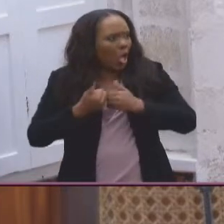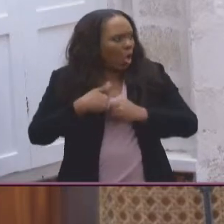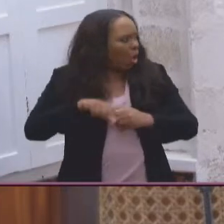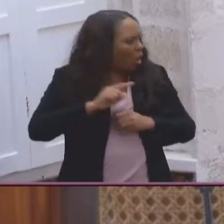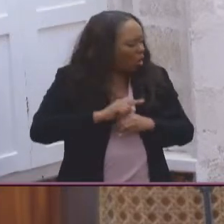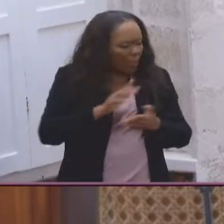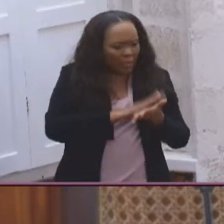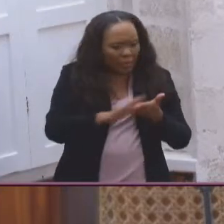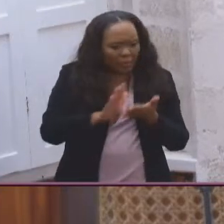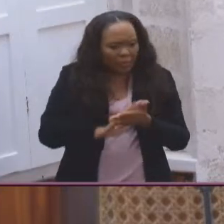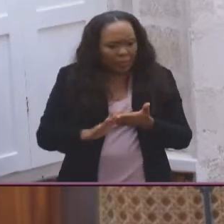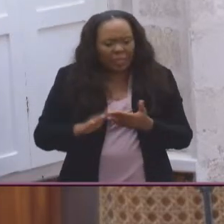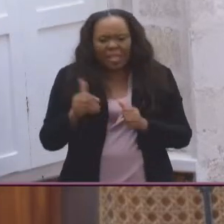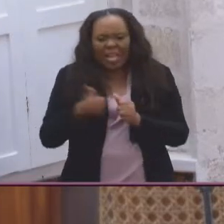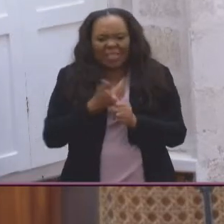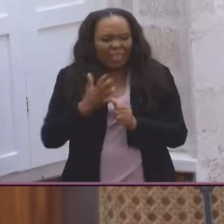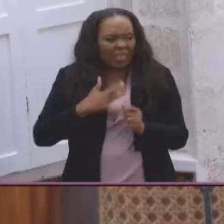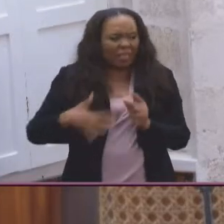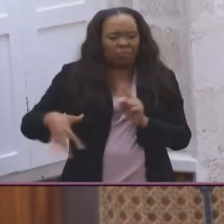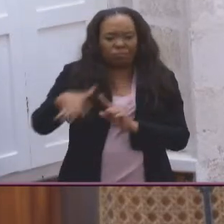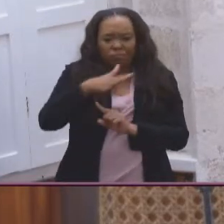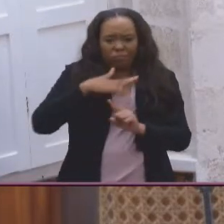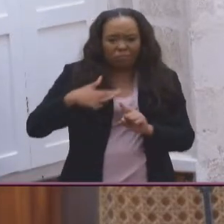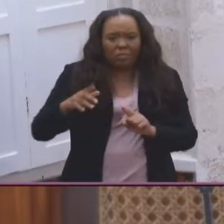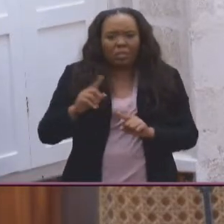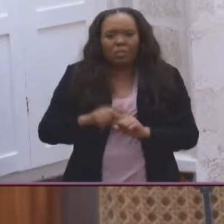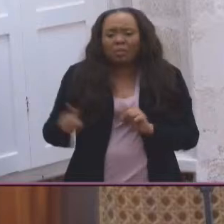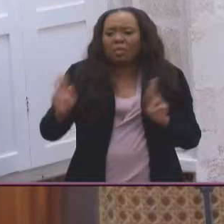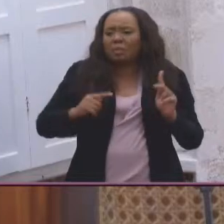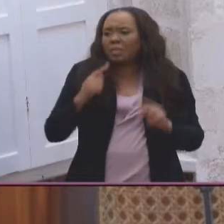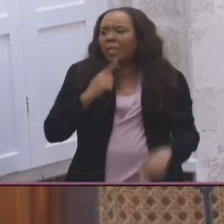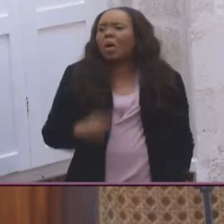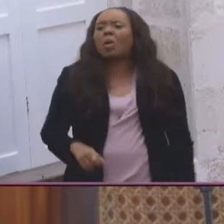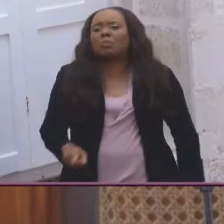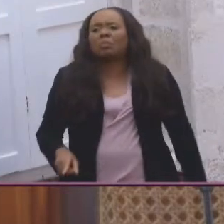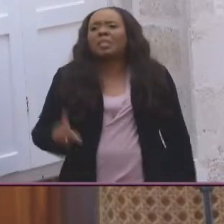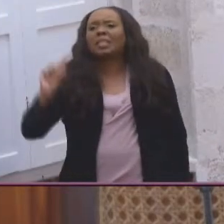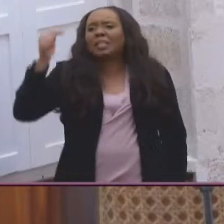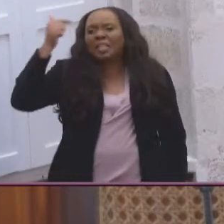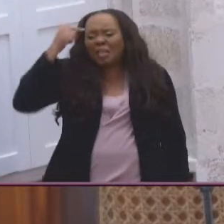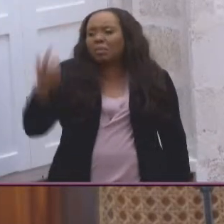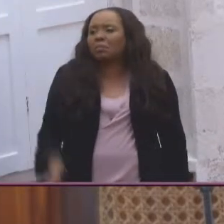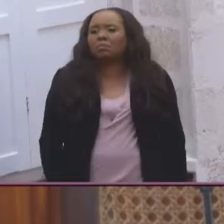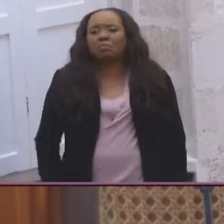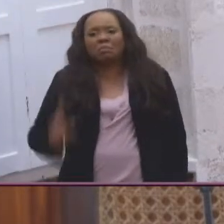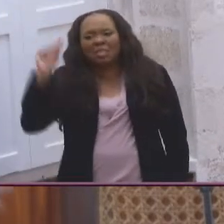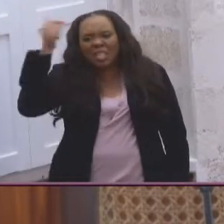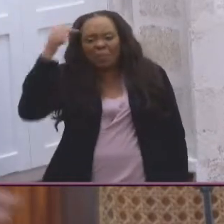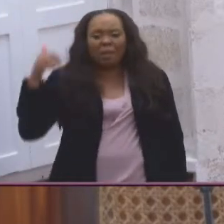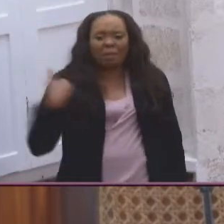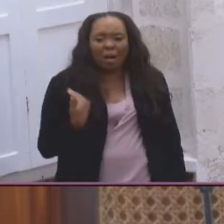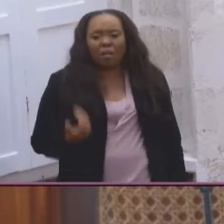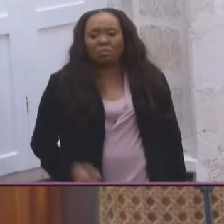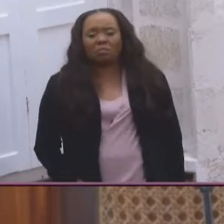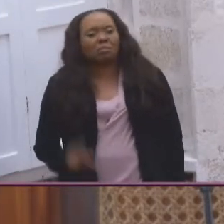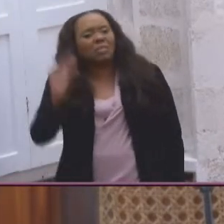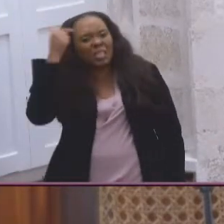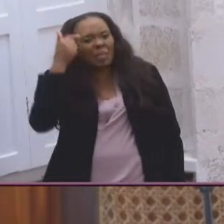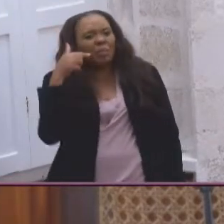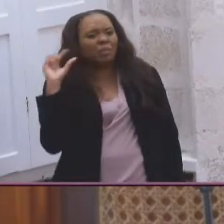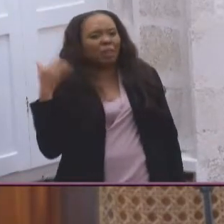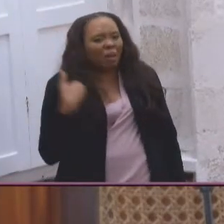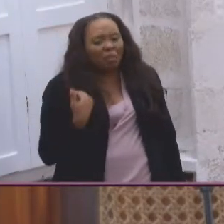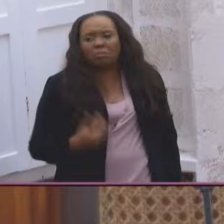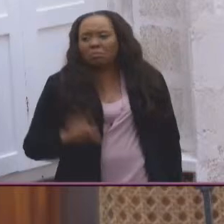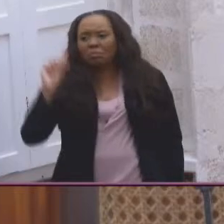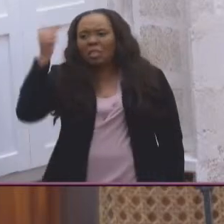looks. These days, you hear the government. It's the government fault. The government need to do it. The government